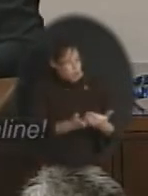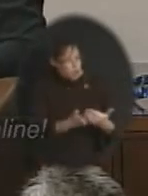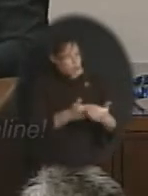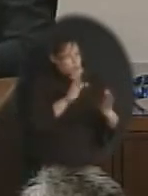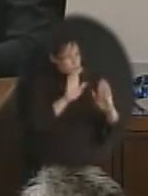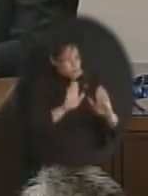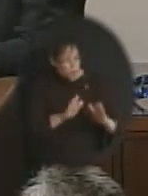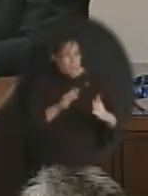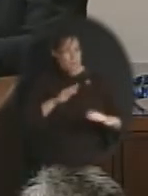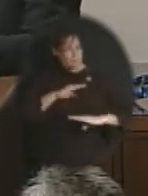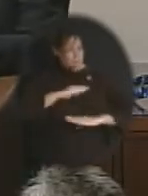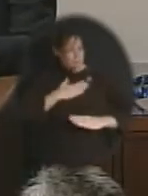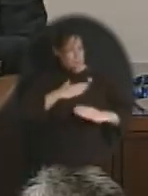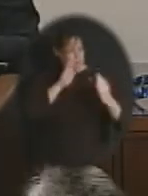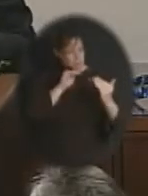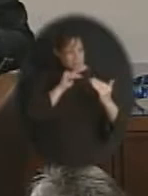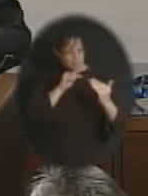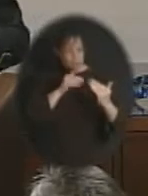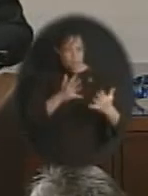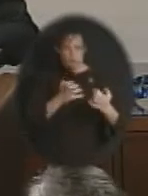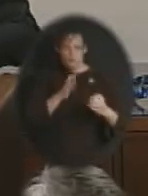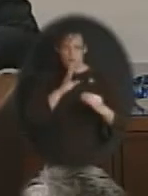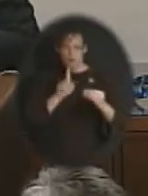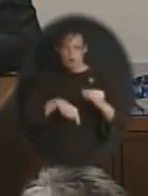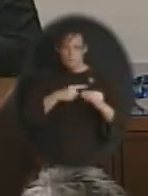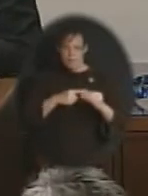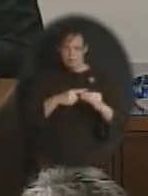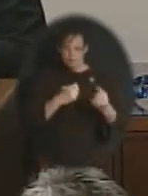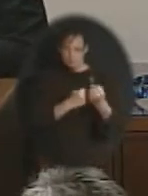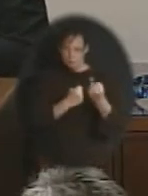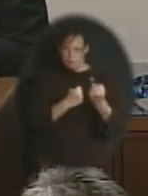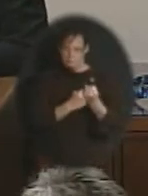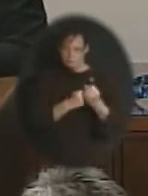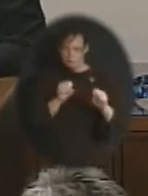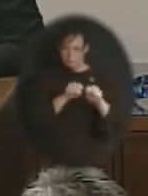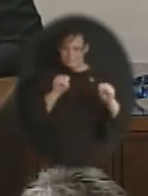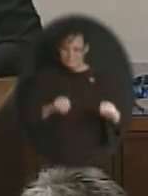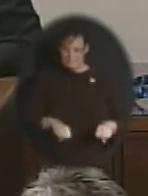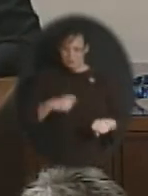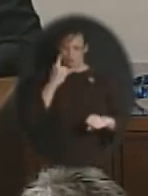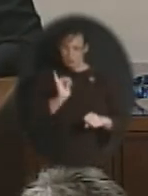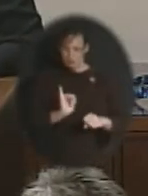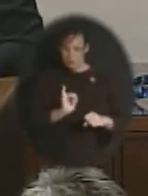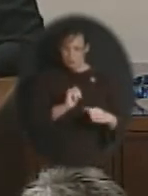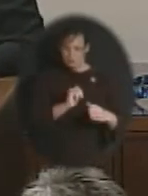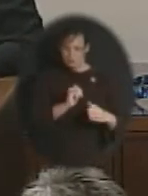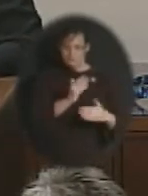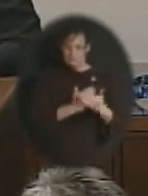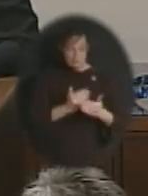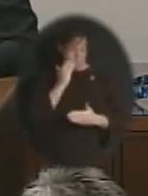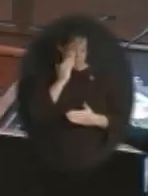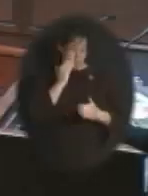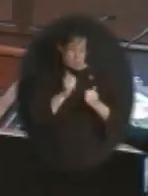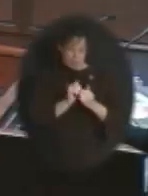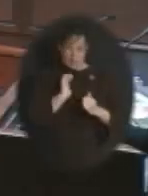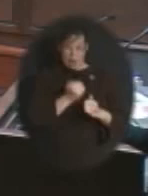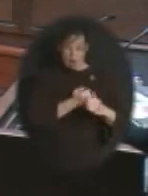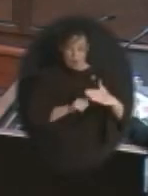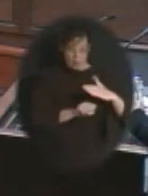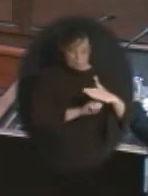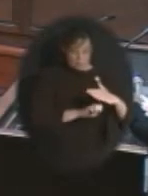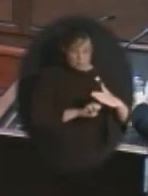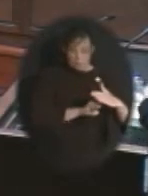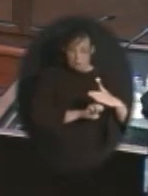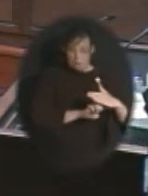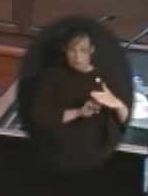my expectations. I want to talk a little bit about what those reinforcement systems look like. Some of you that are familiar with our elementary schools, there's